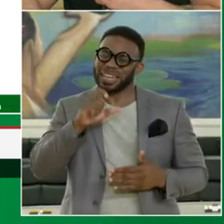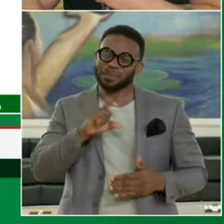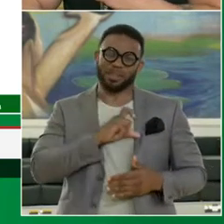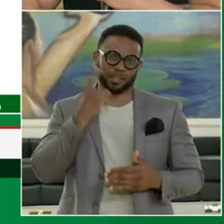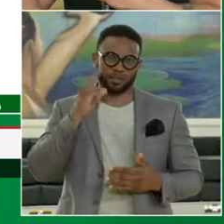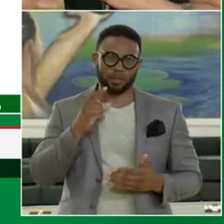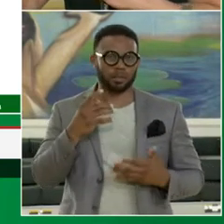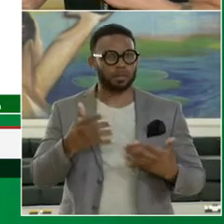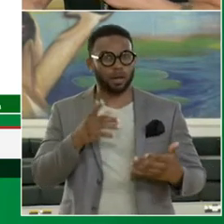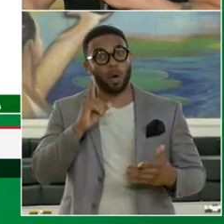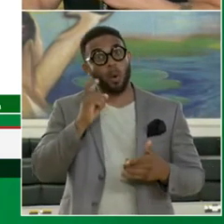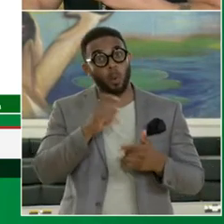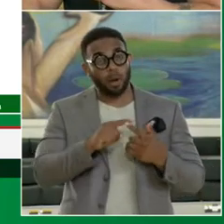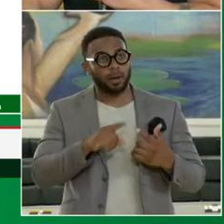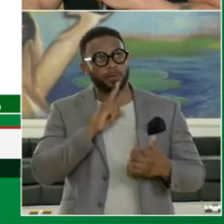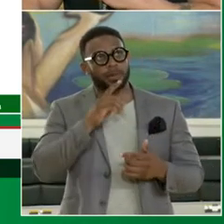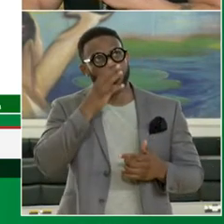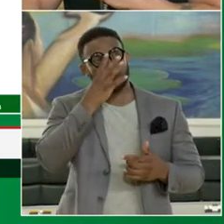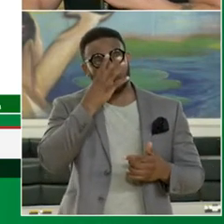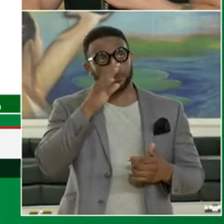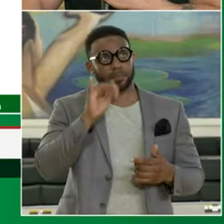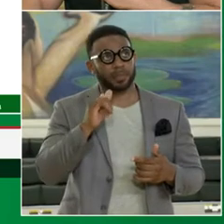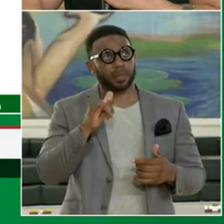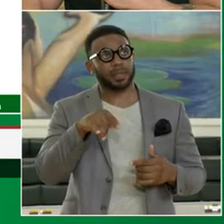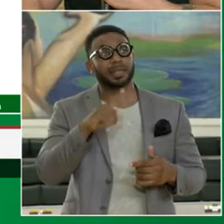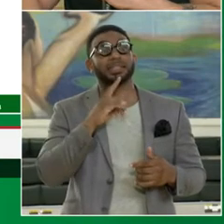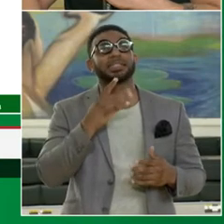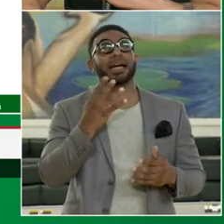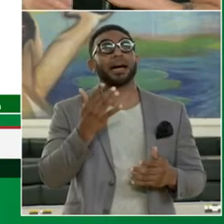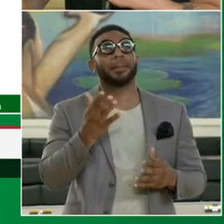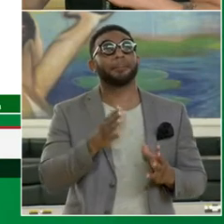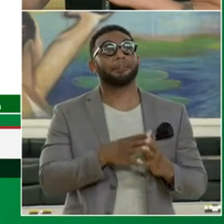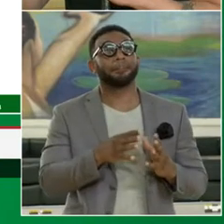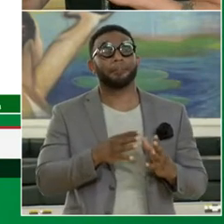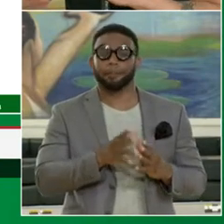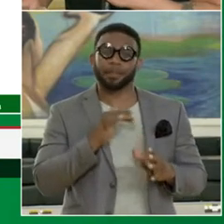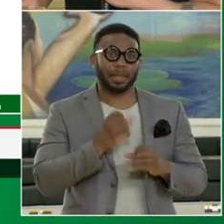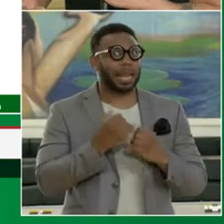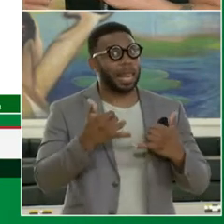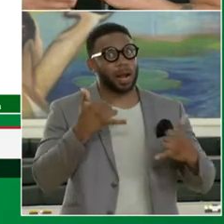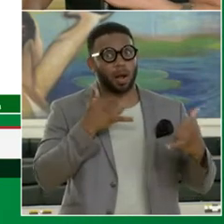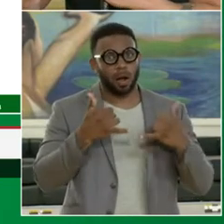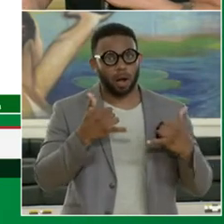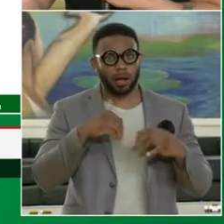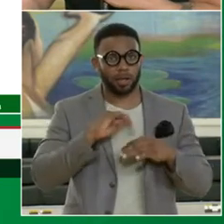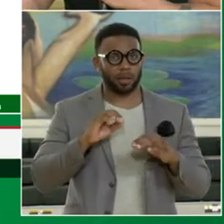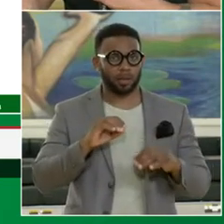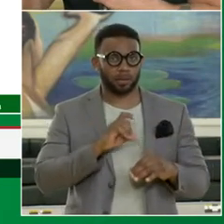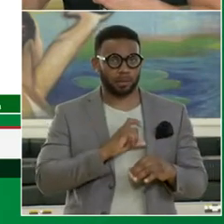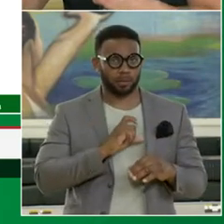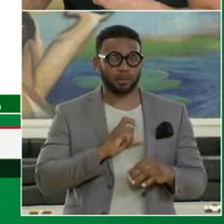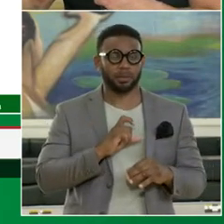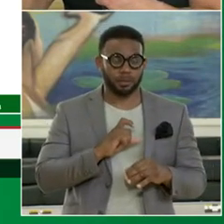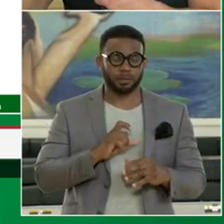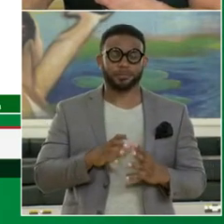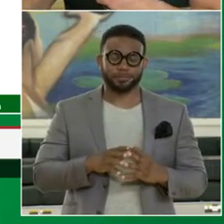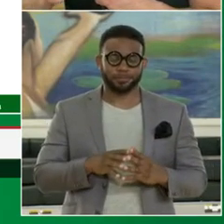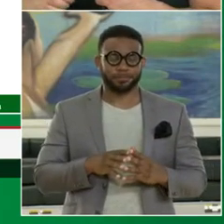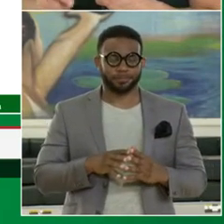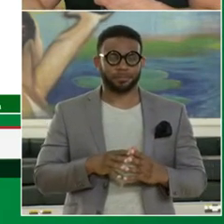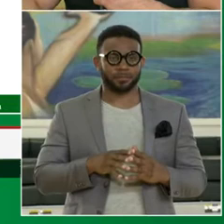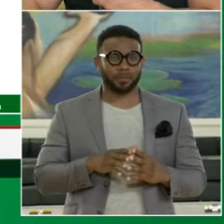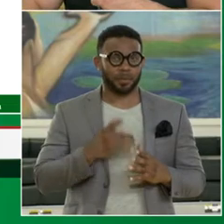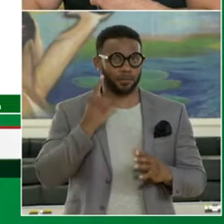to do? One of those that is out there is we get a lot of calls into our Office of